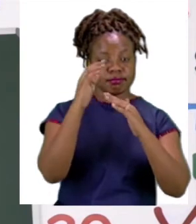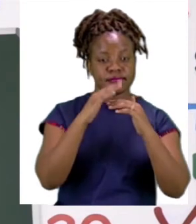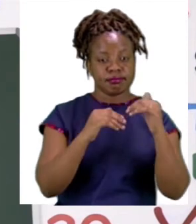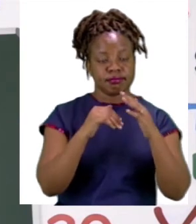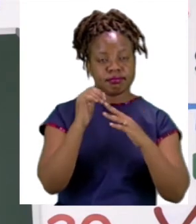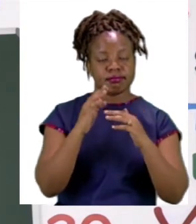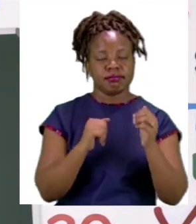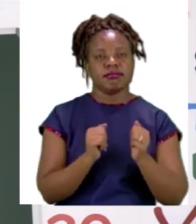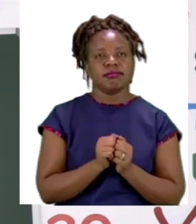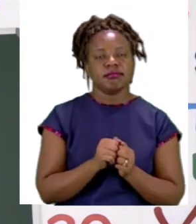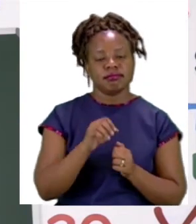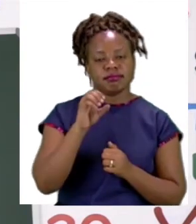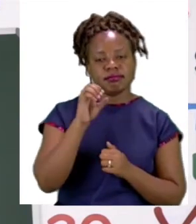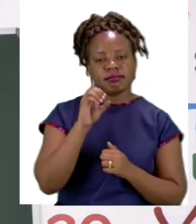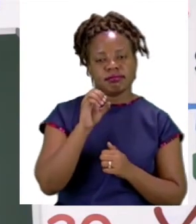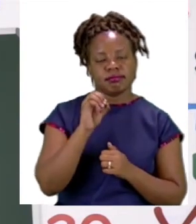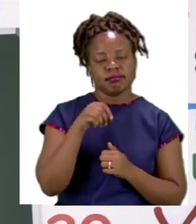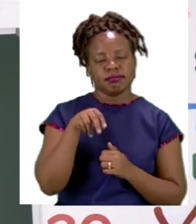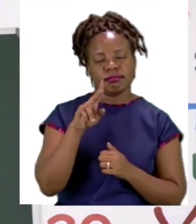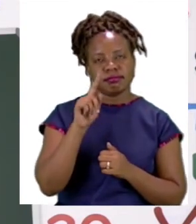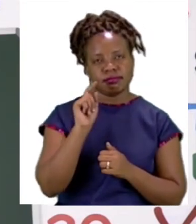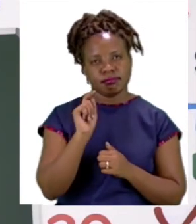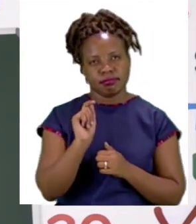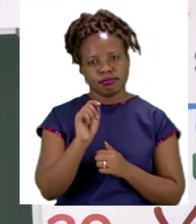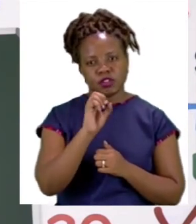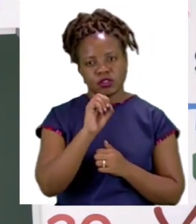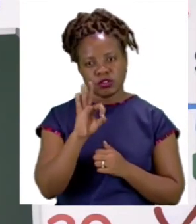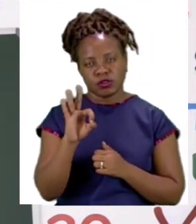I'm going to write the word built.